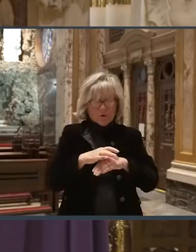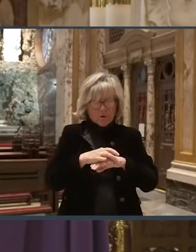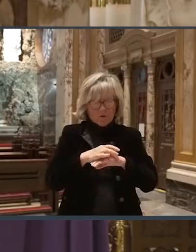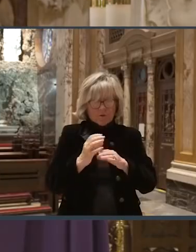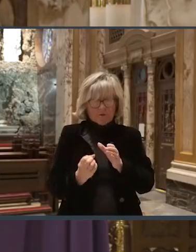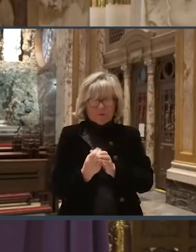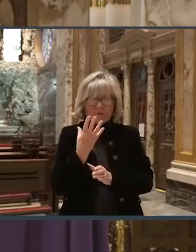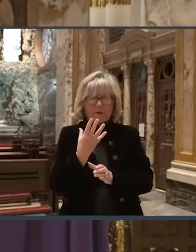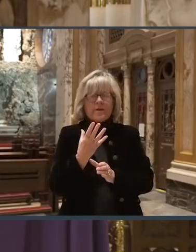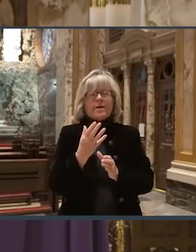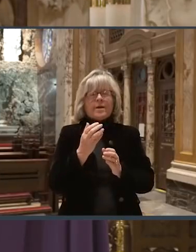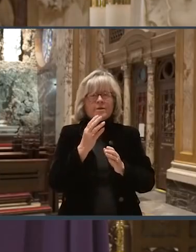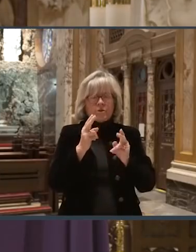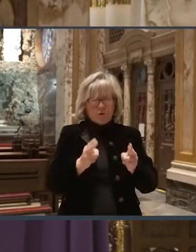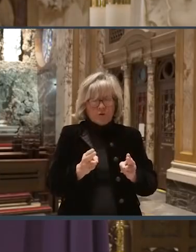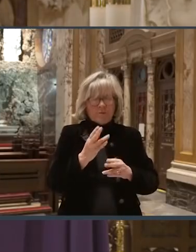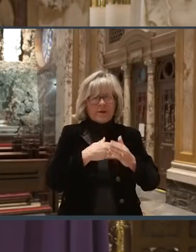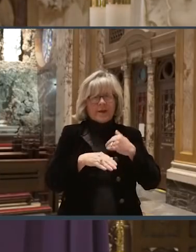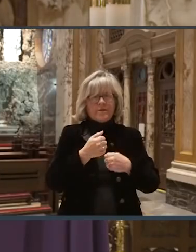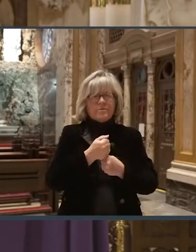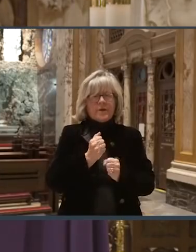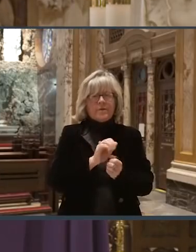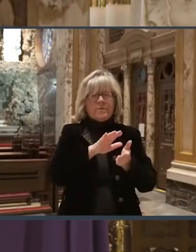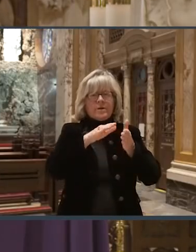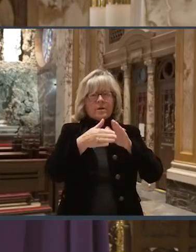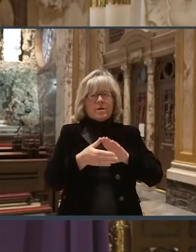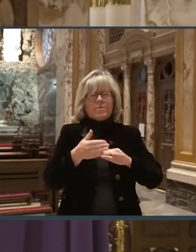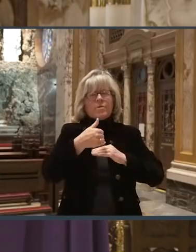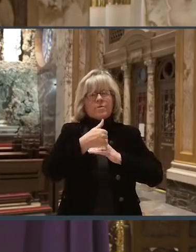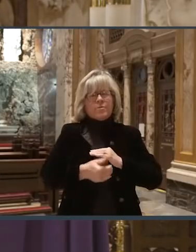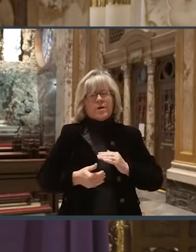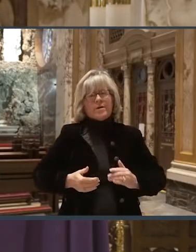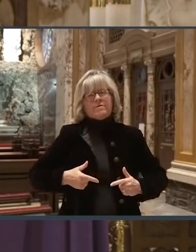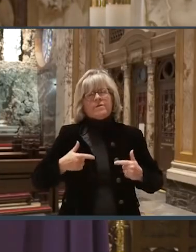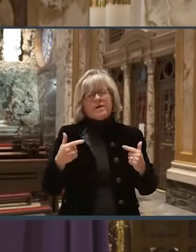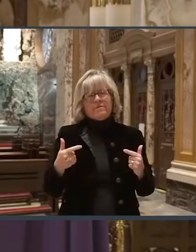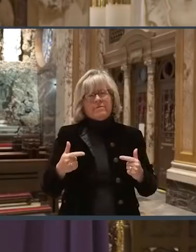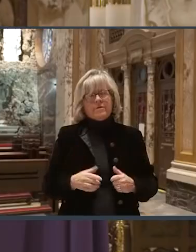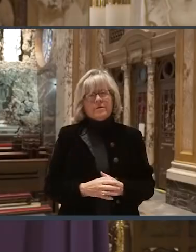become for us the bread of life. Blessed be God forever.